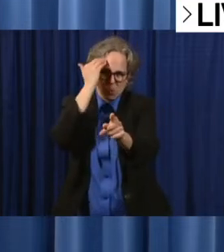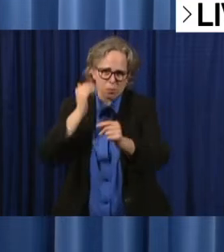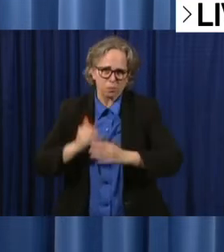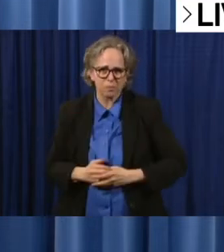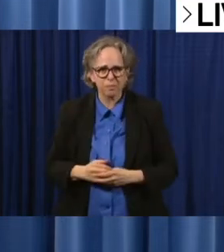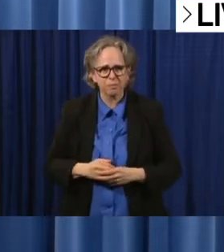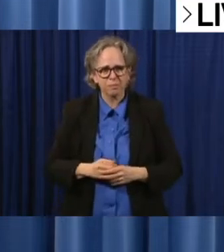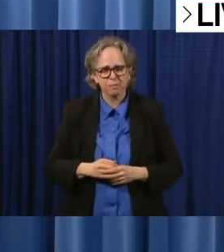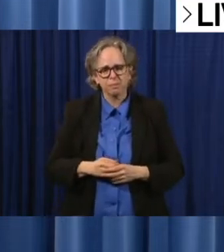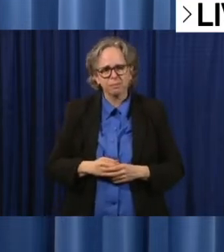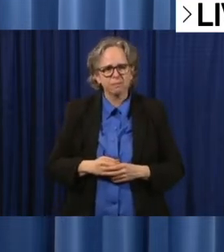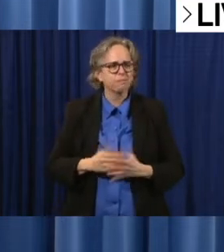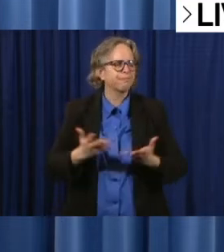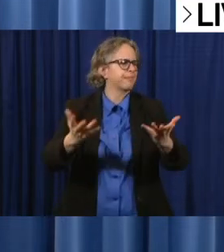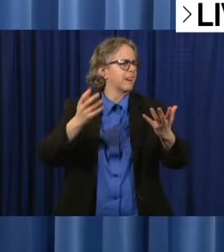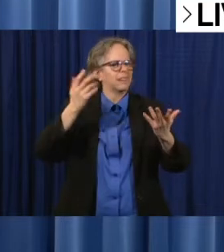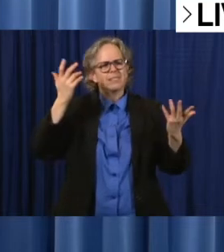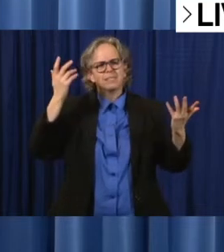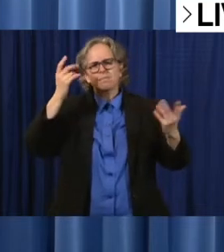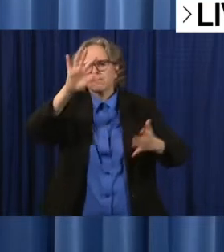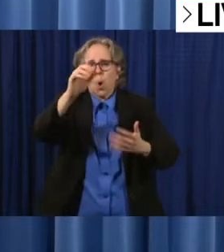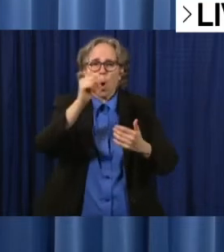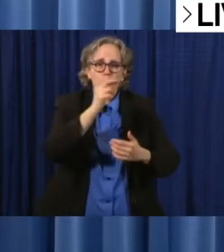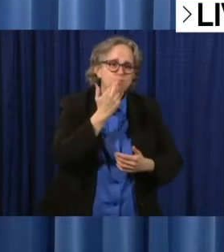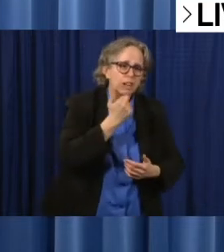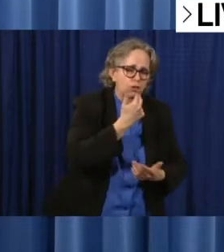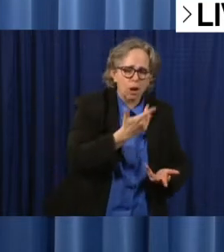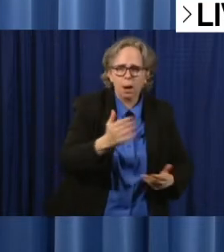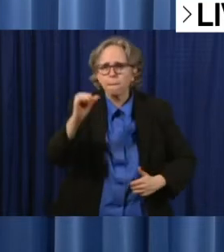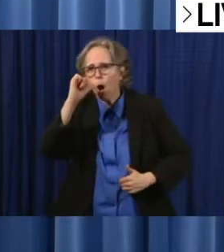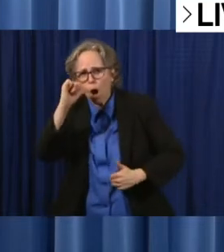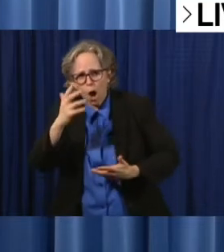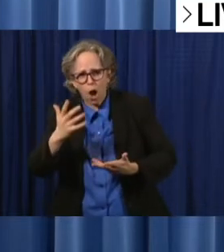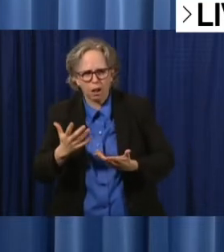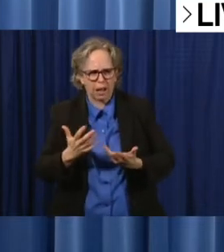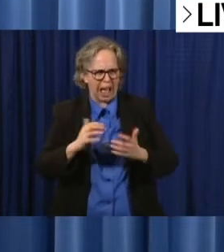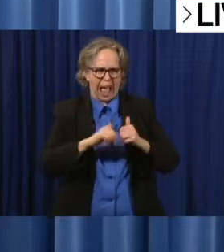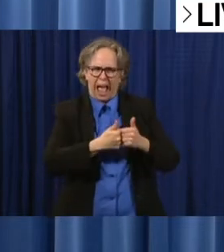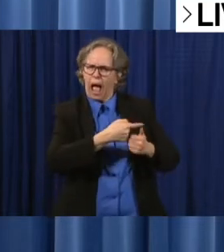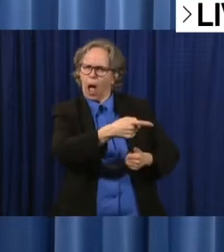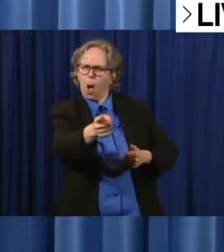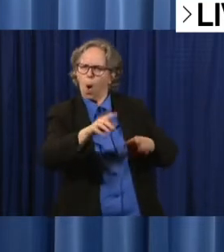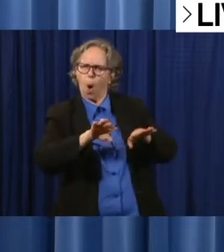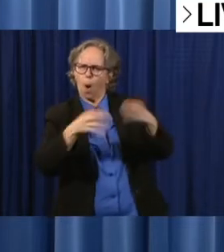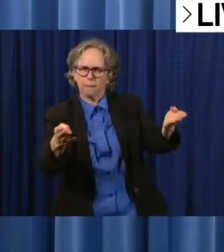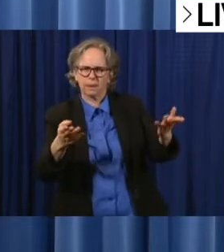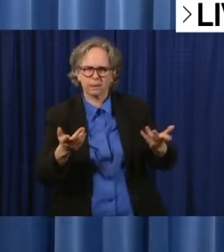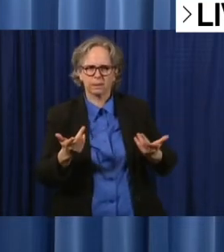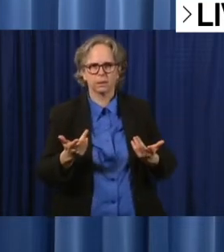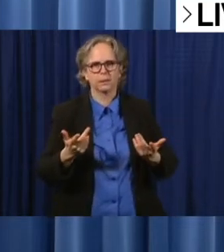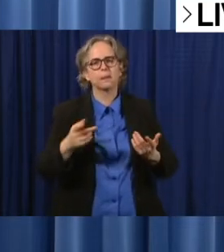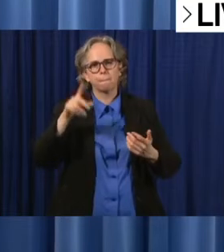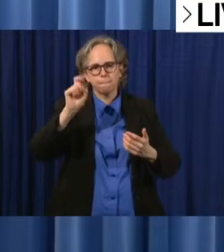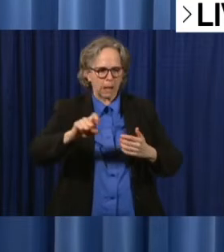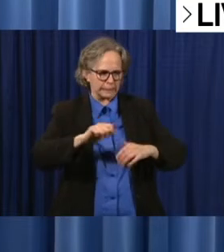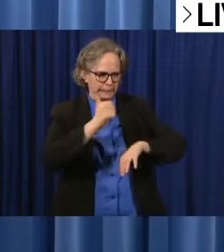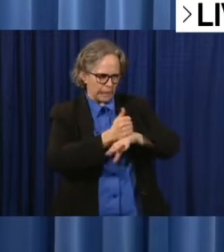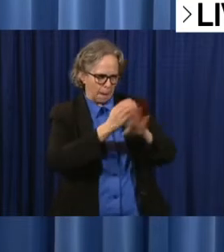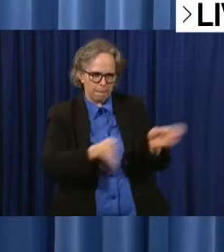operate and how our bars operate, the distance is absolutely the key